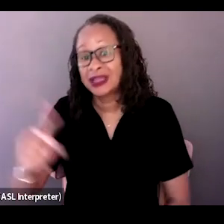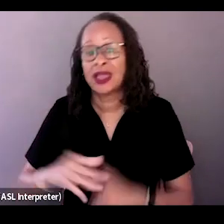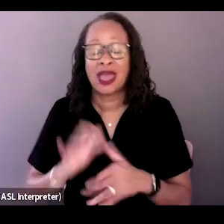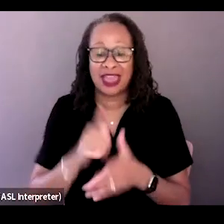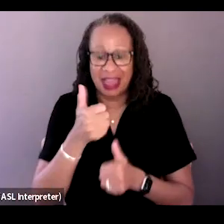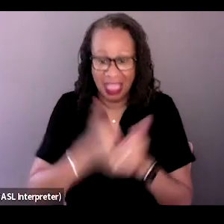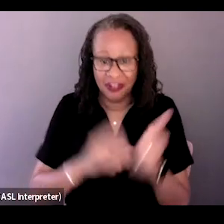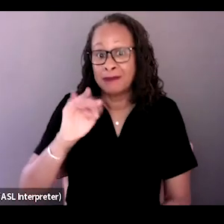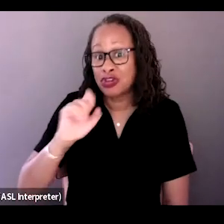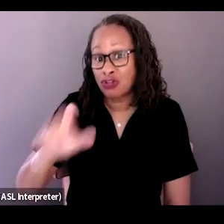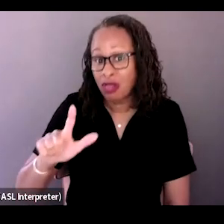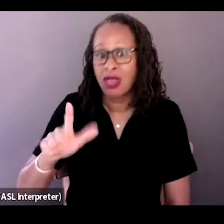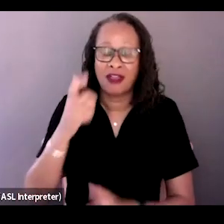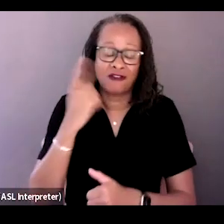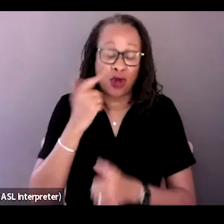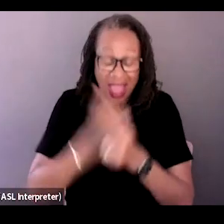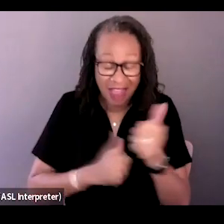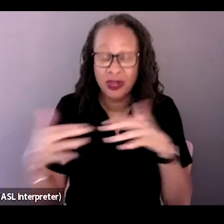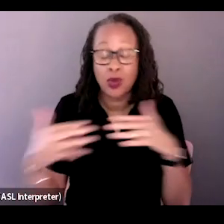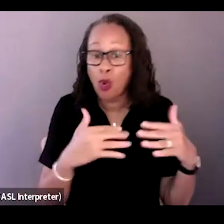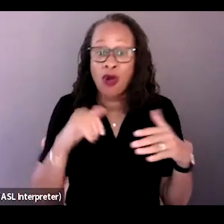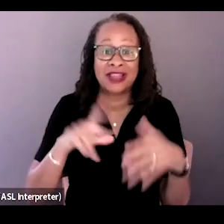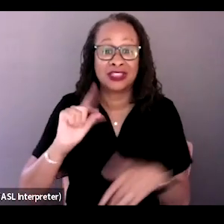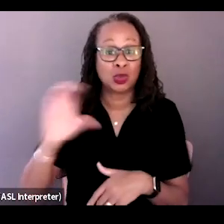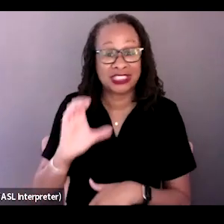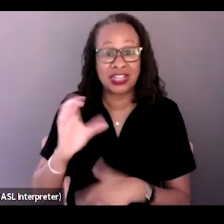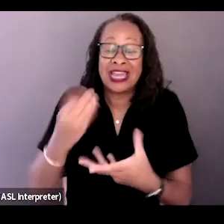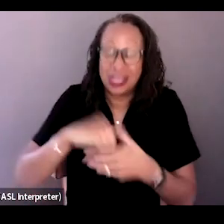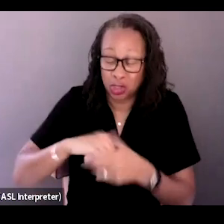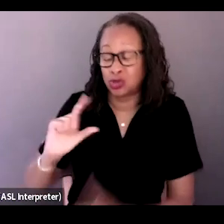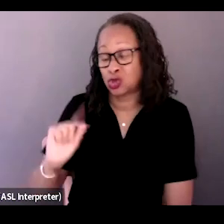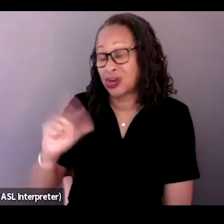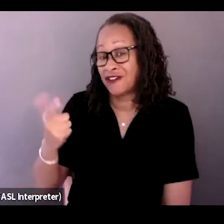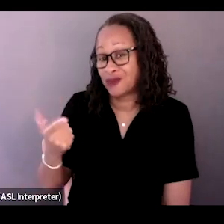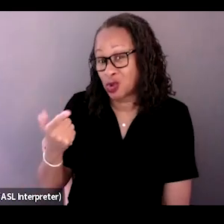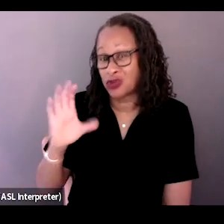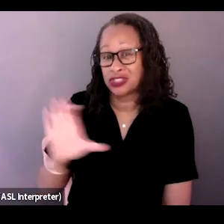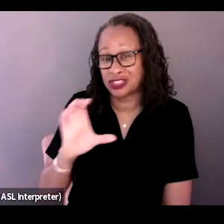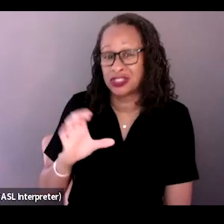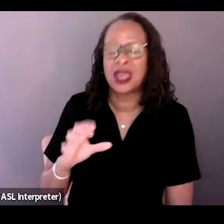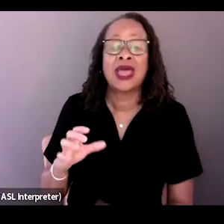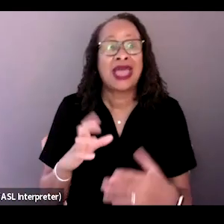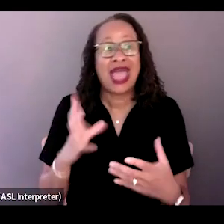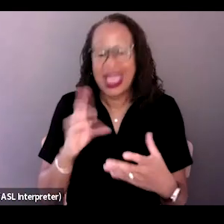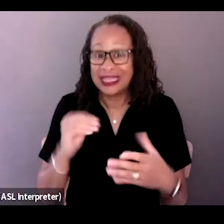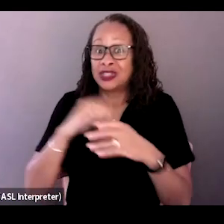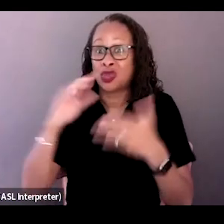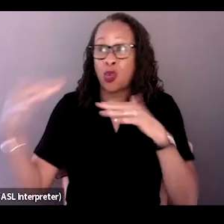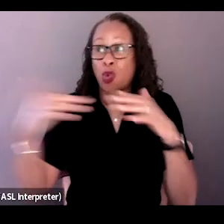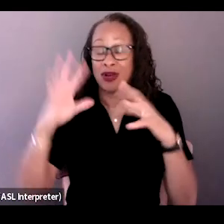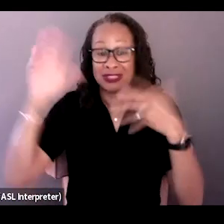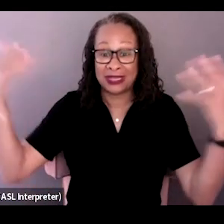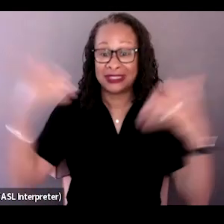mineral for every major war in 20th century, including even 21st century, moving into the war into space, is that every mineral